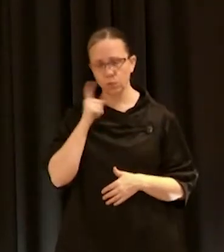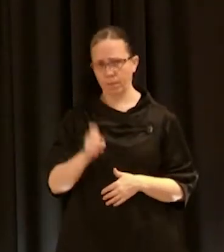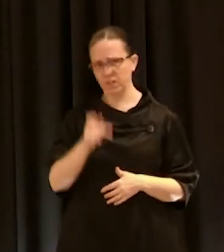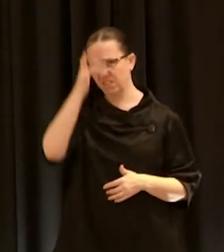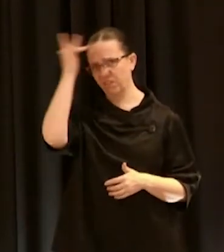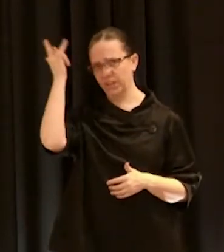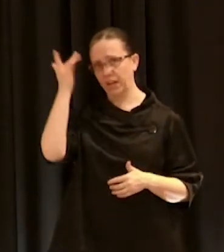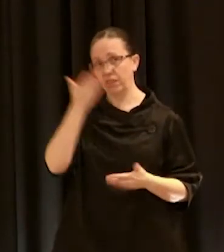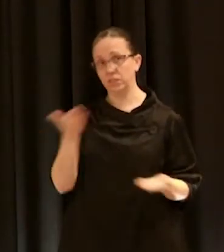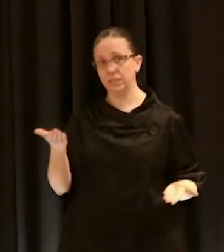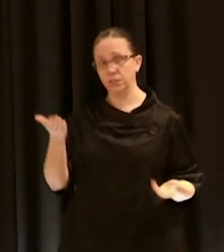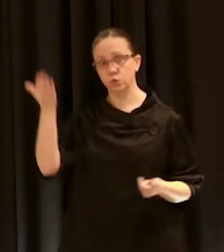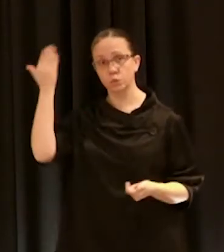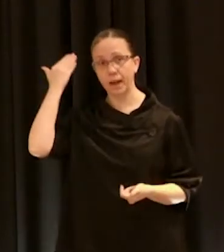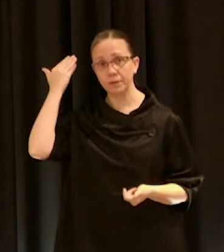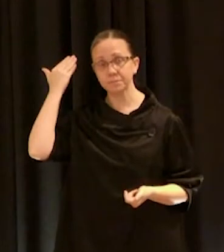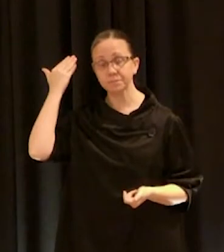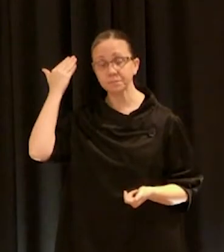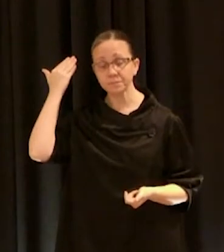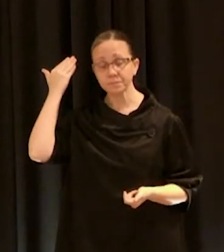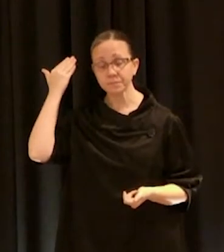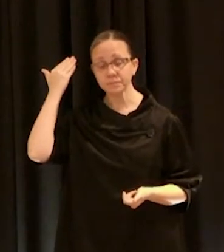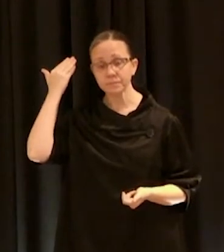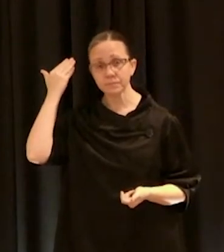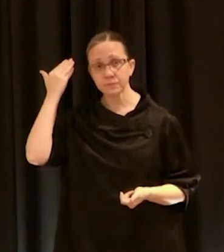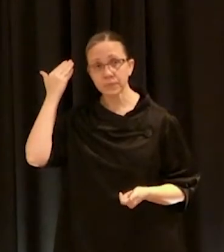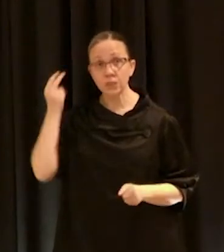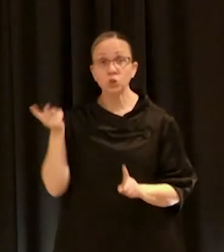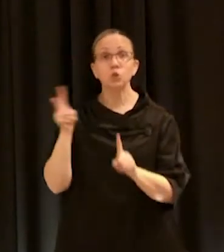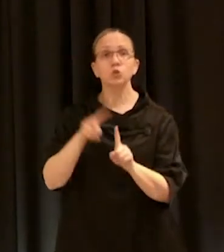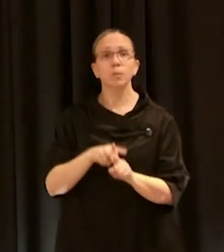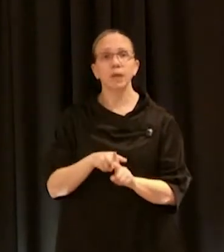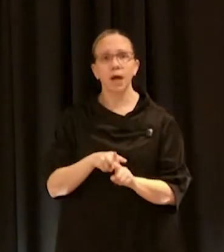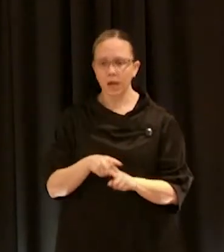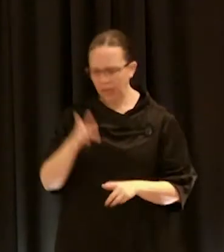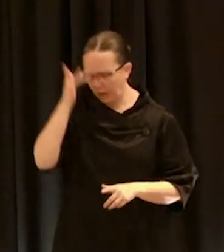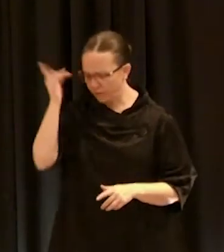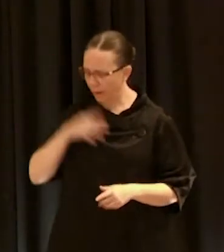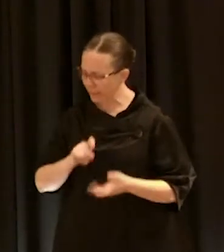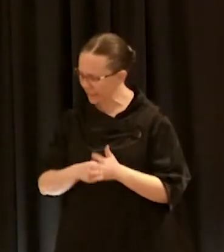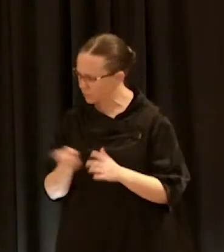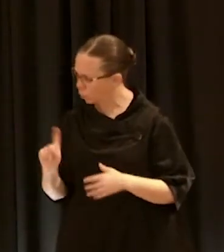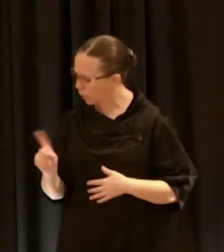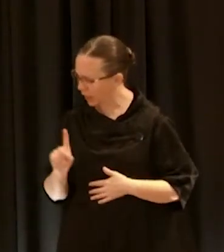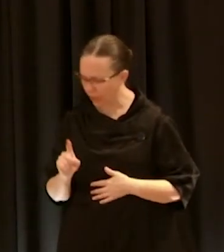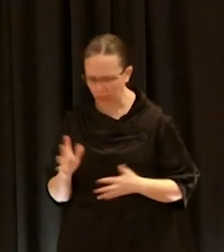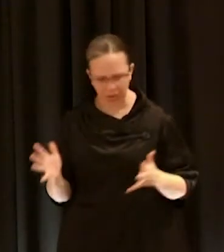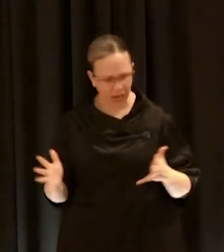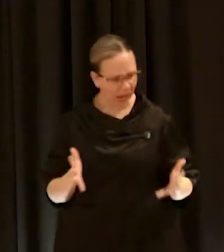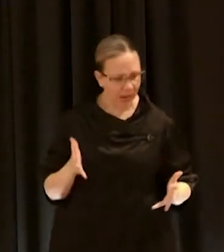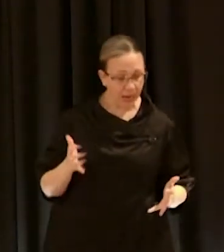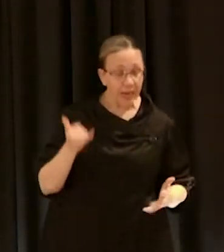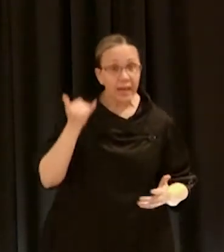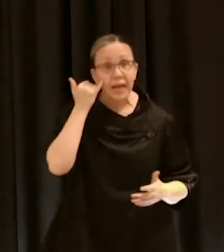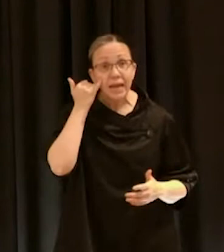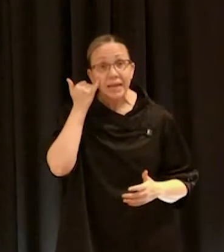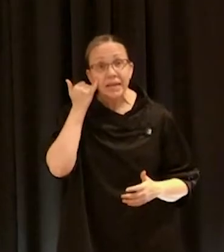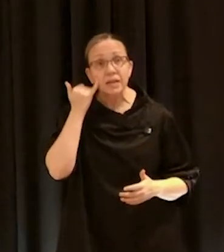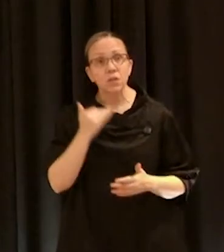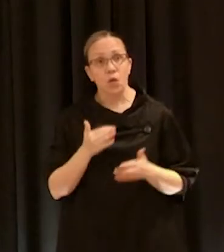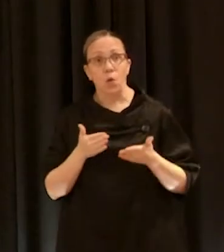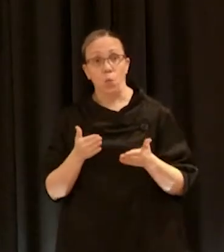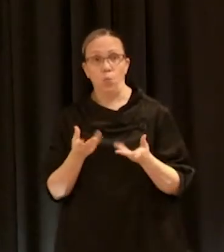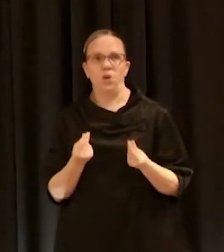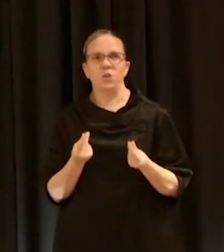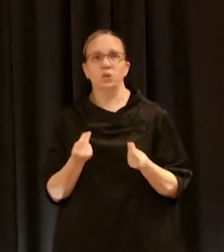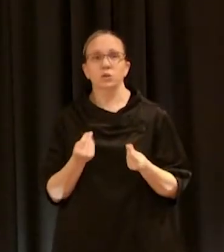must forget those things which are behind. To apply that same, I forgot where I put my keys. I forgot what's behind. The way some of us do